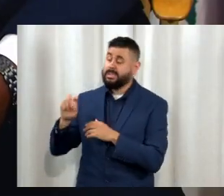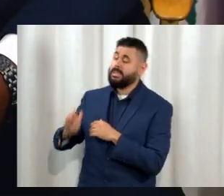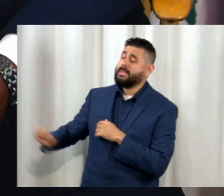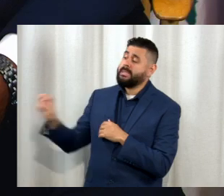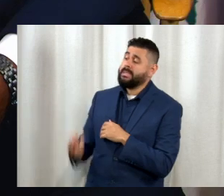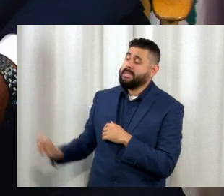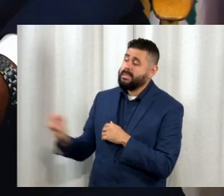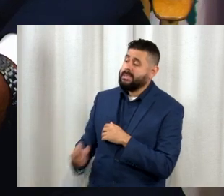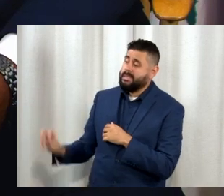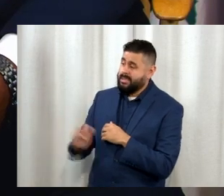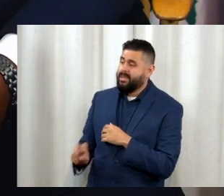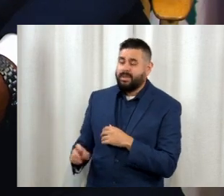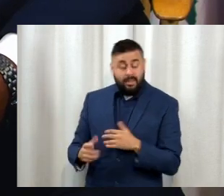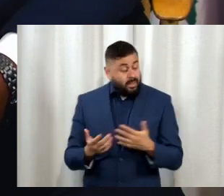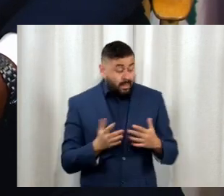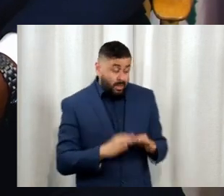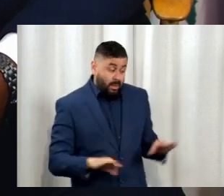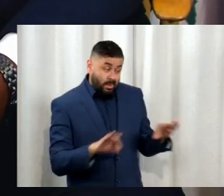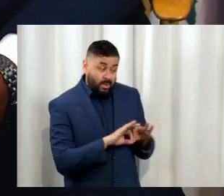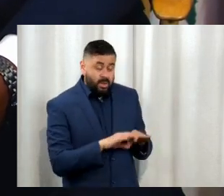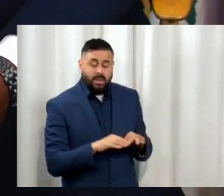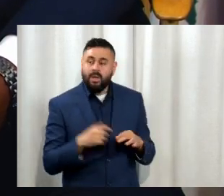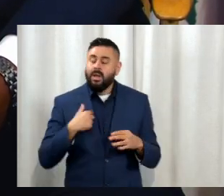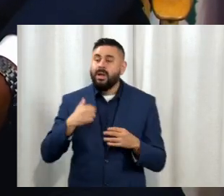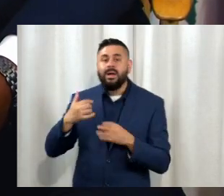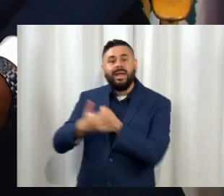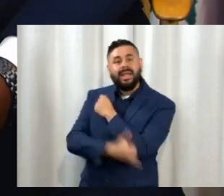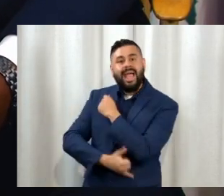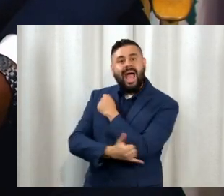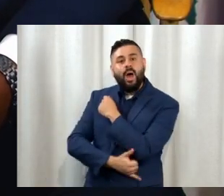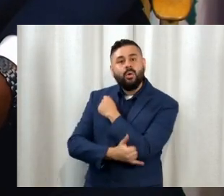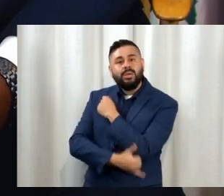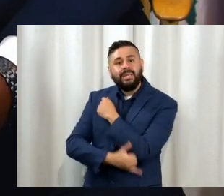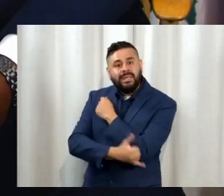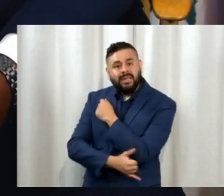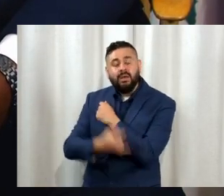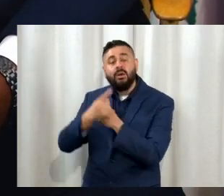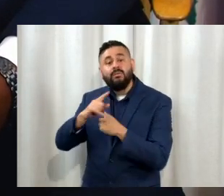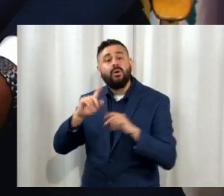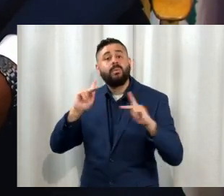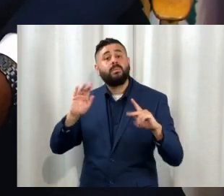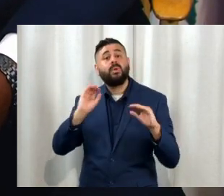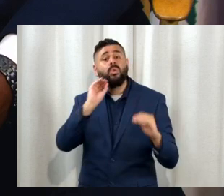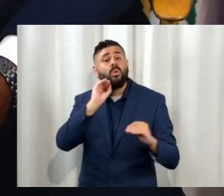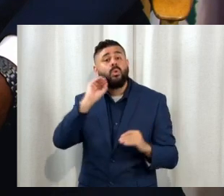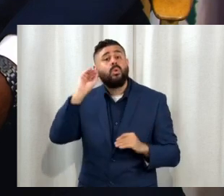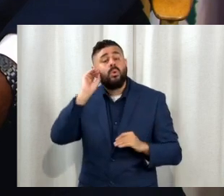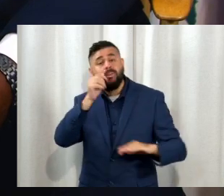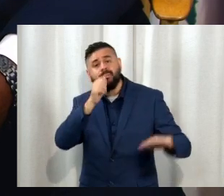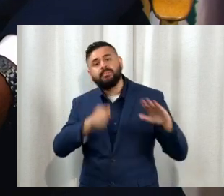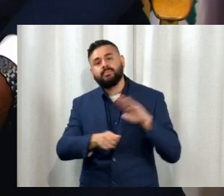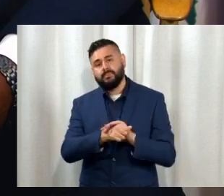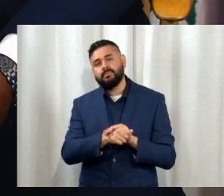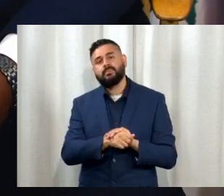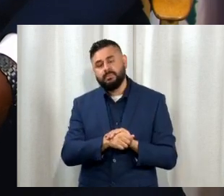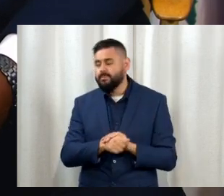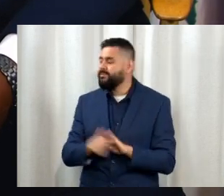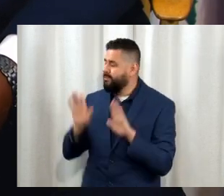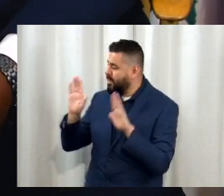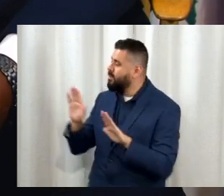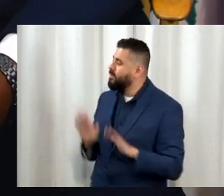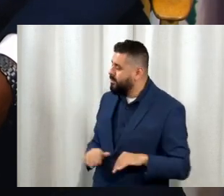coming in. That's what it takes. Just got a lot of money from the county just recently for the homeless shelter. That was right. fantastic. Absolutely. And so, yeah, a lot of encouraging